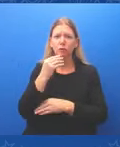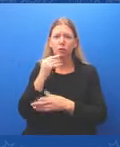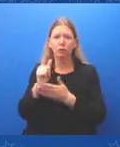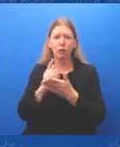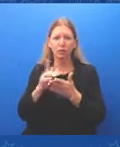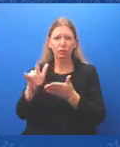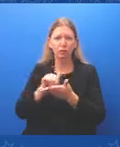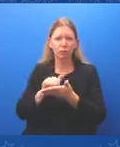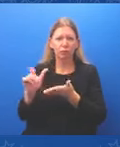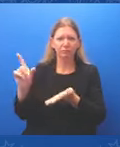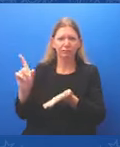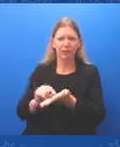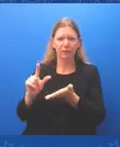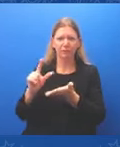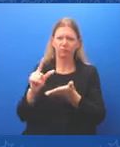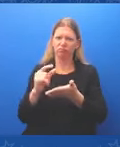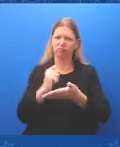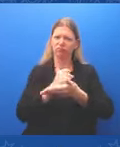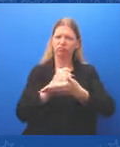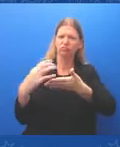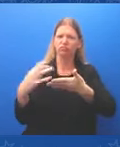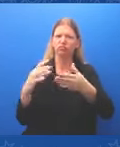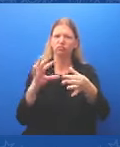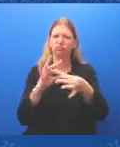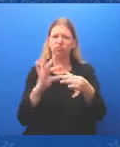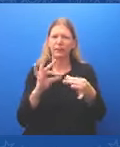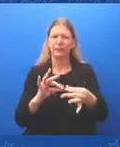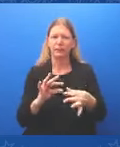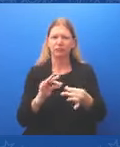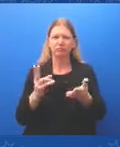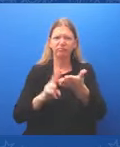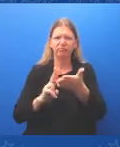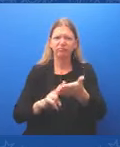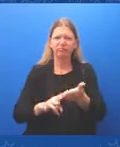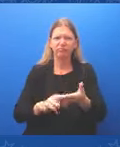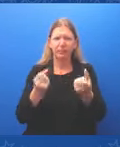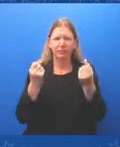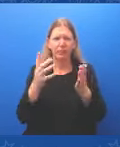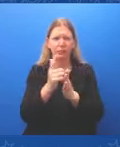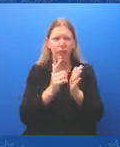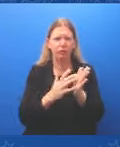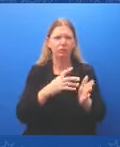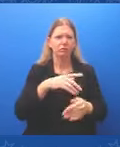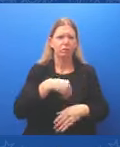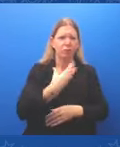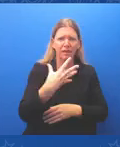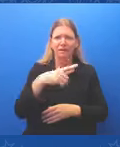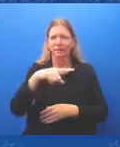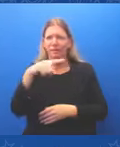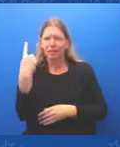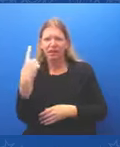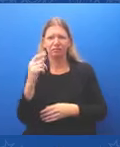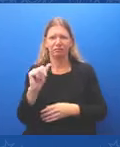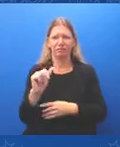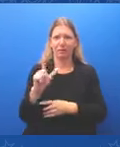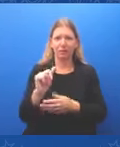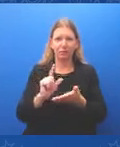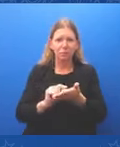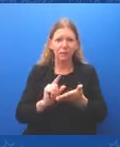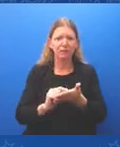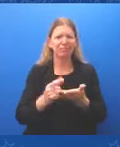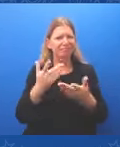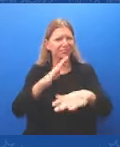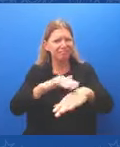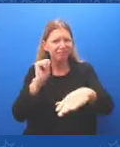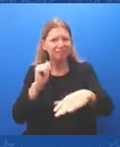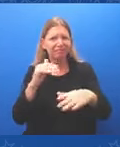the country to fight this injustice. By the end of June, more than 200 lawyers of different races from